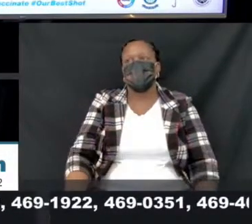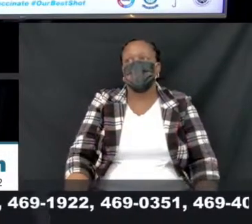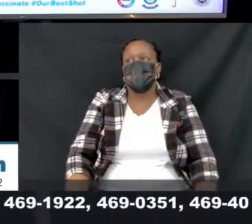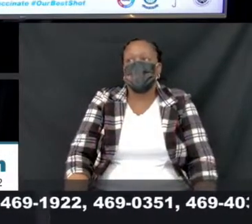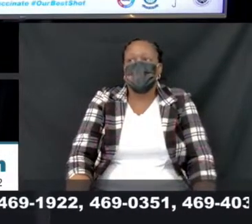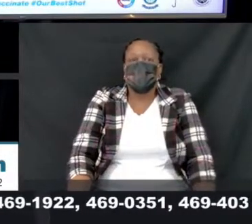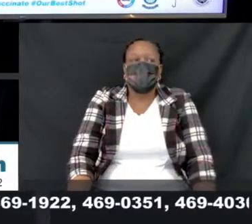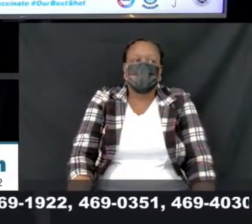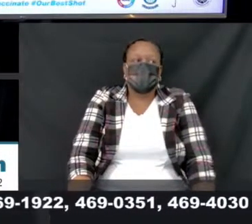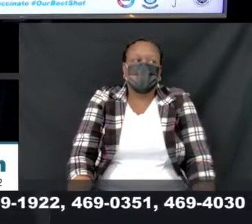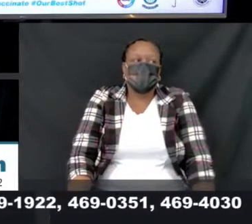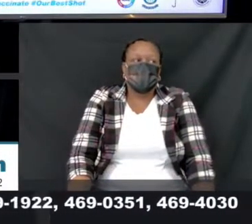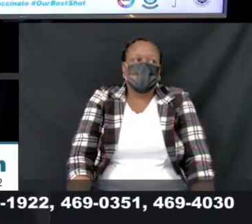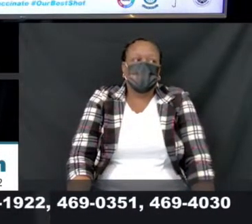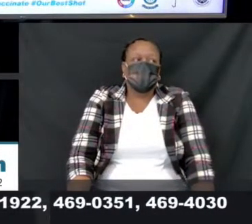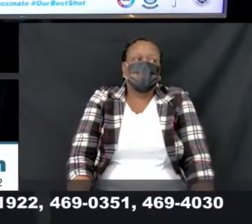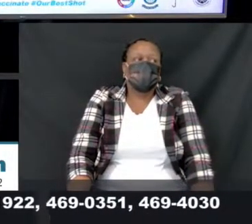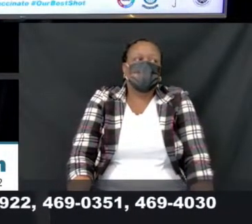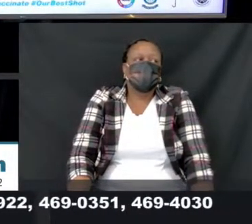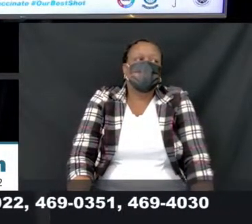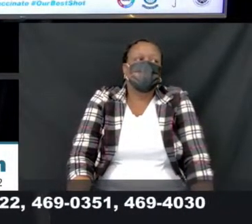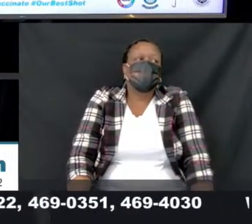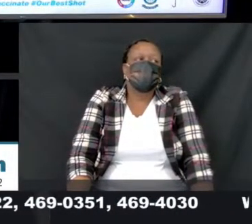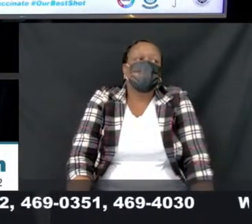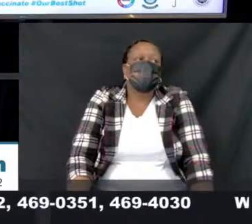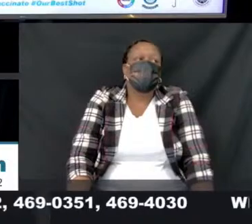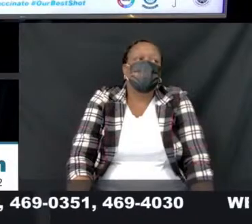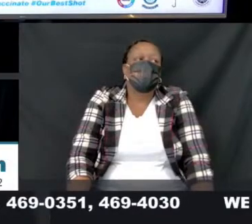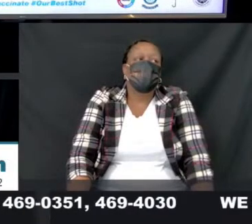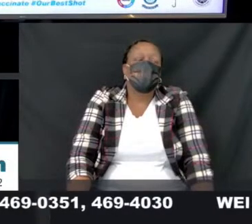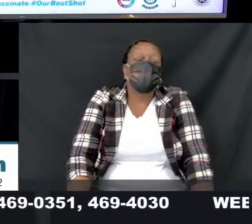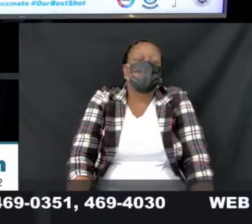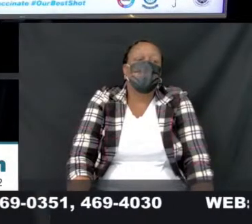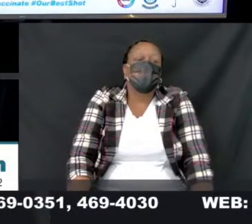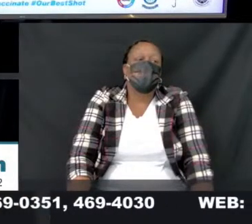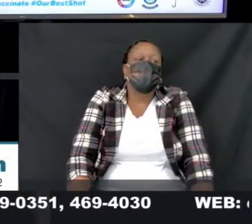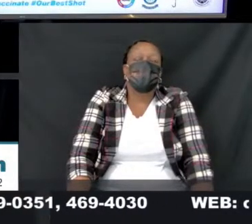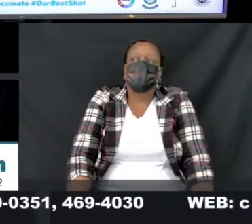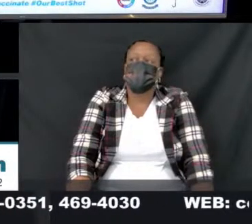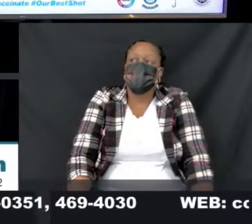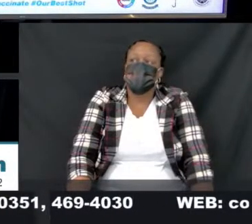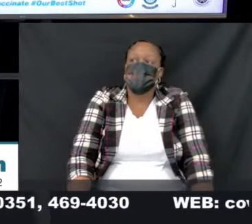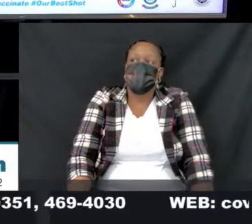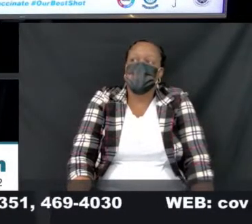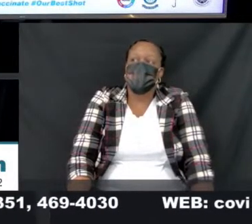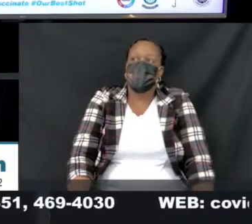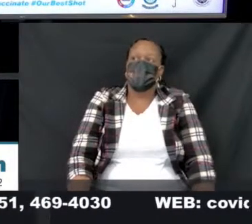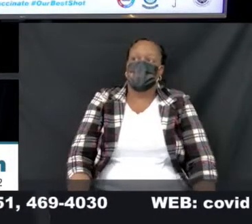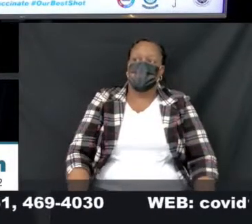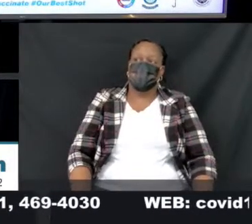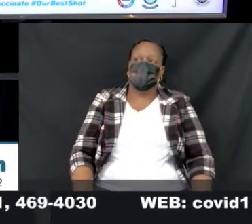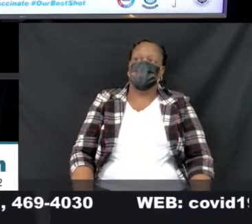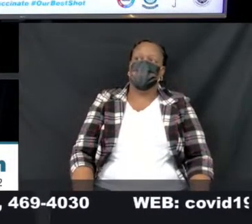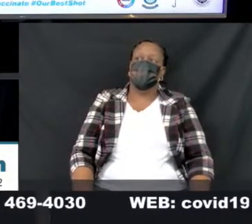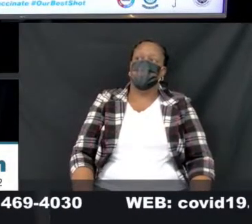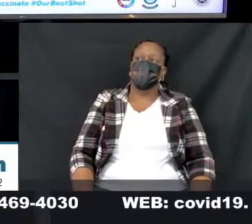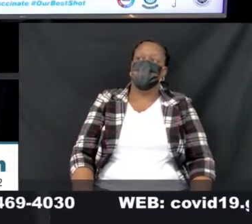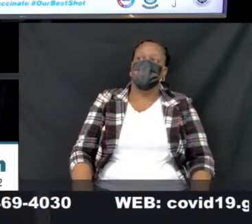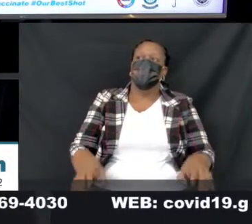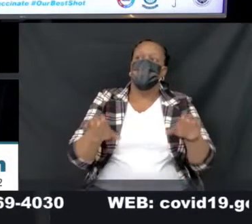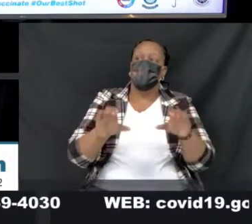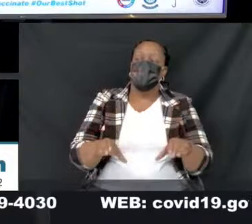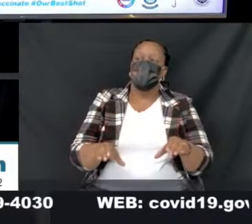questions. The first two are related, so I would ask them. Is it recommended